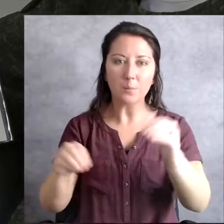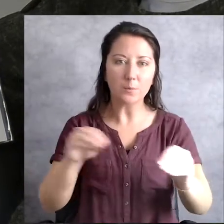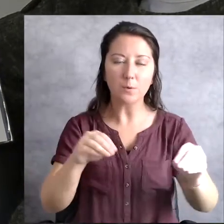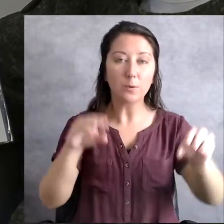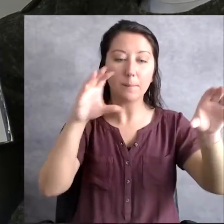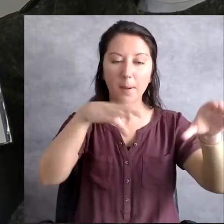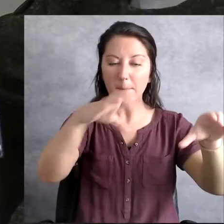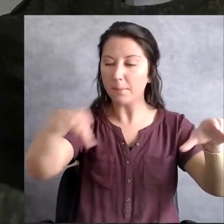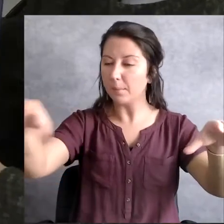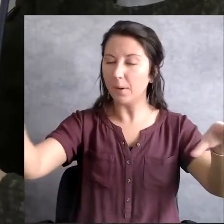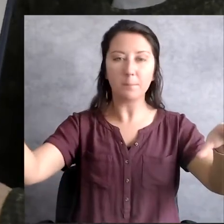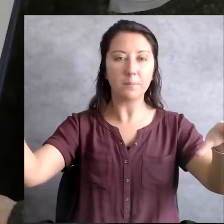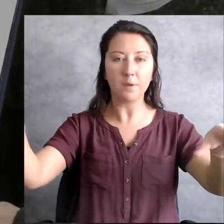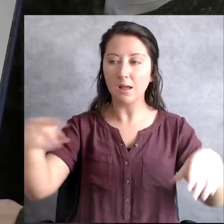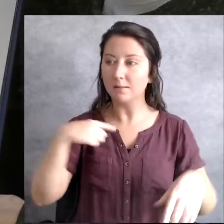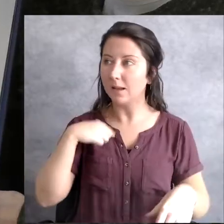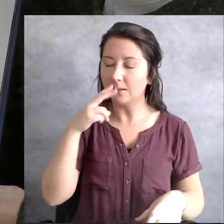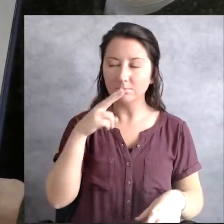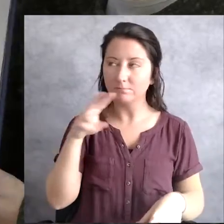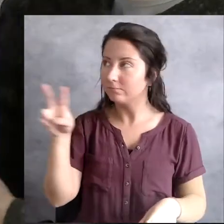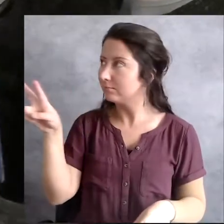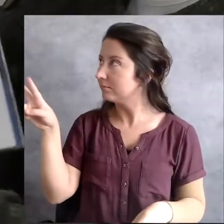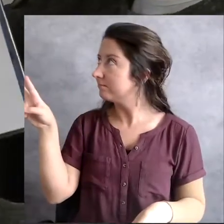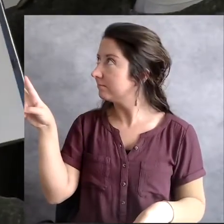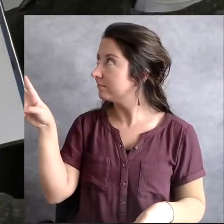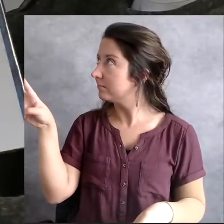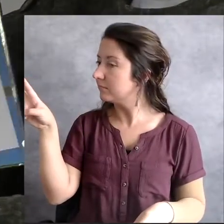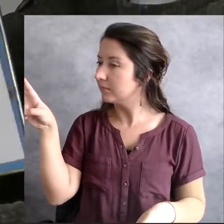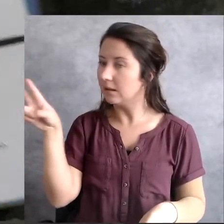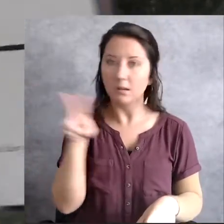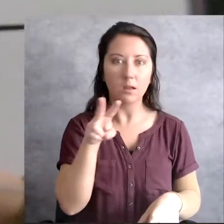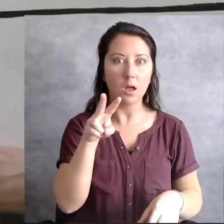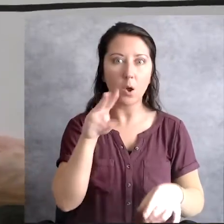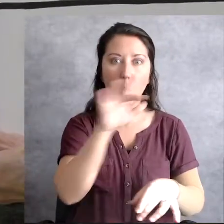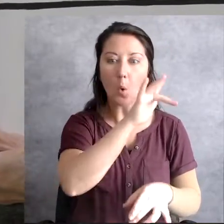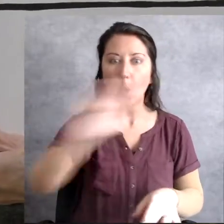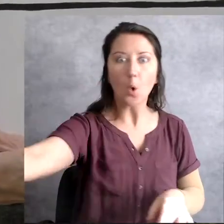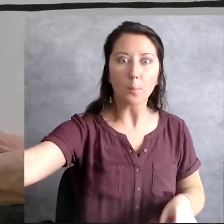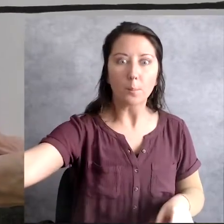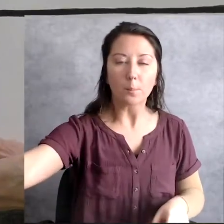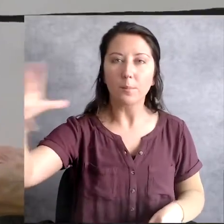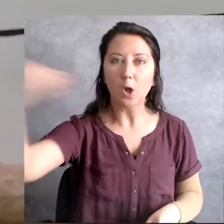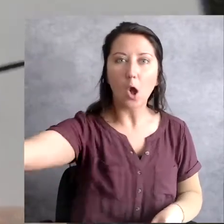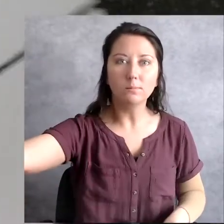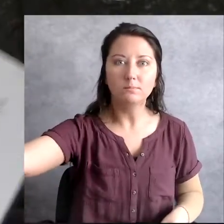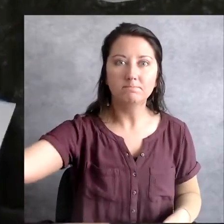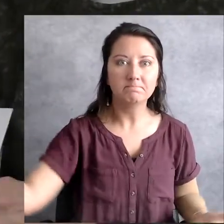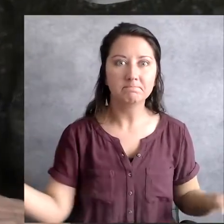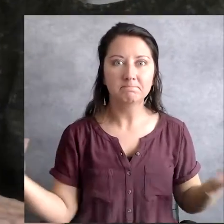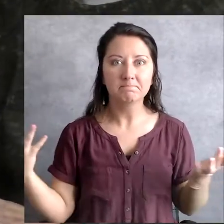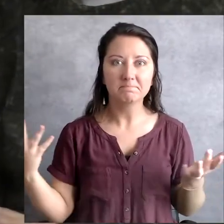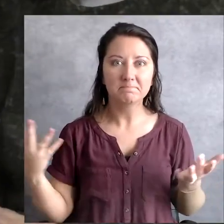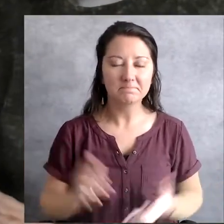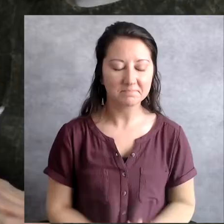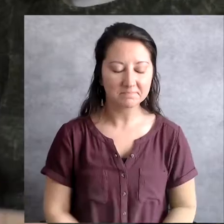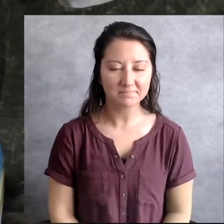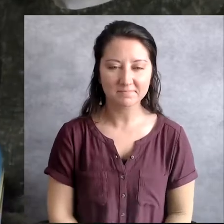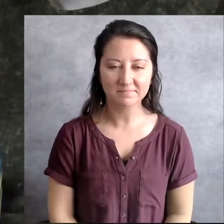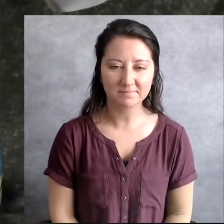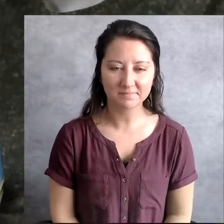didn't move. I looked away for just 1 second, and they were all gone.